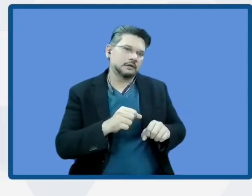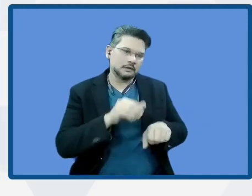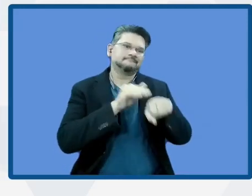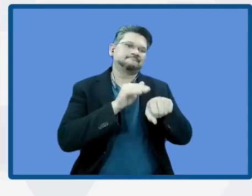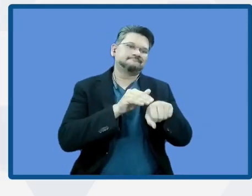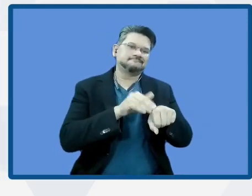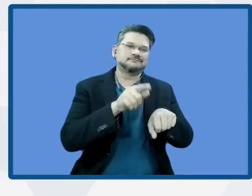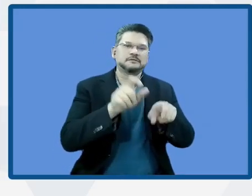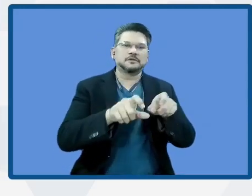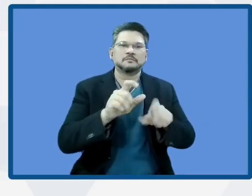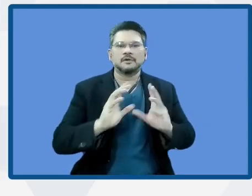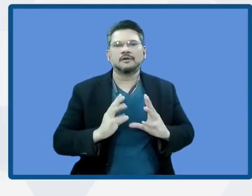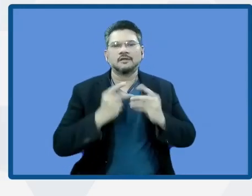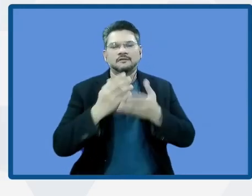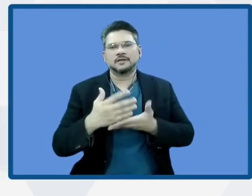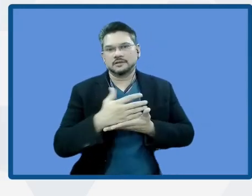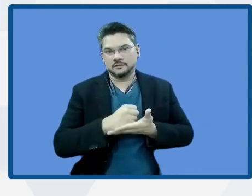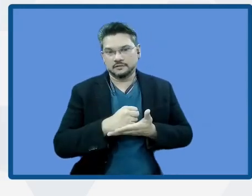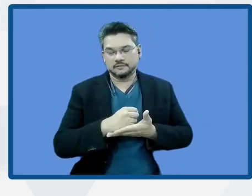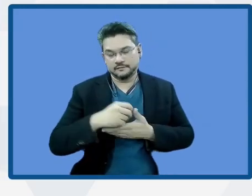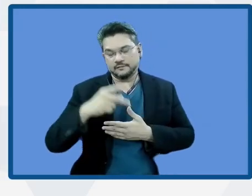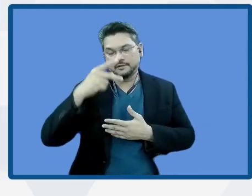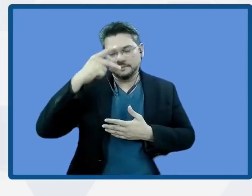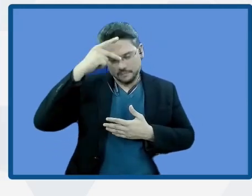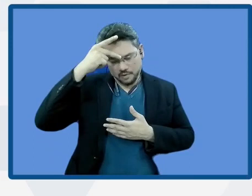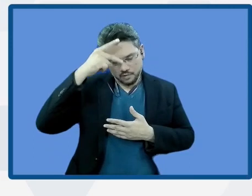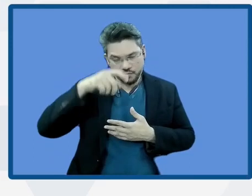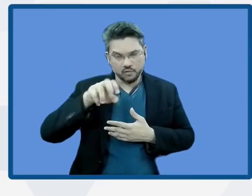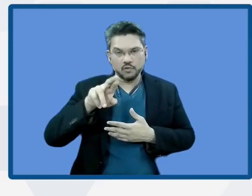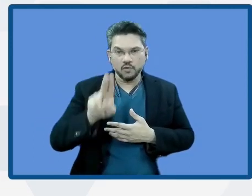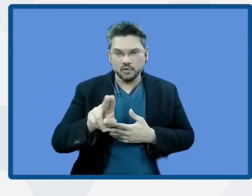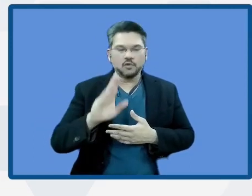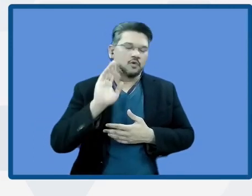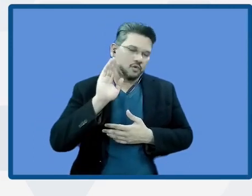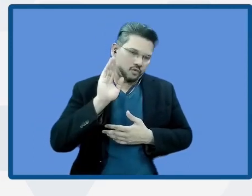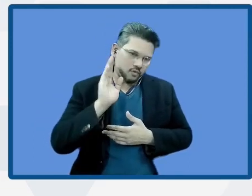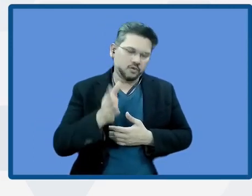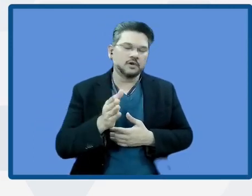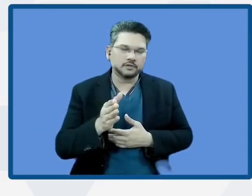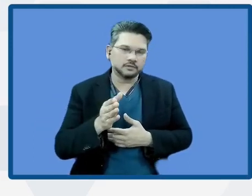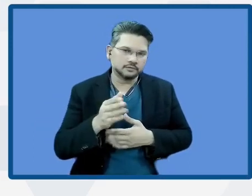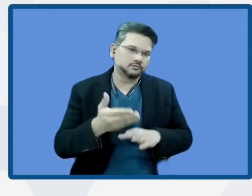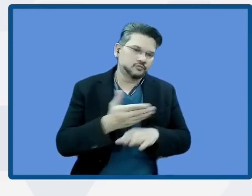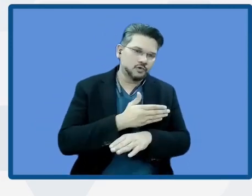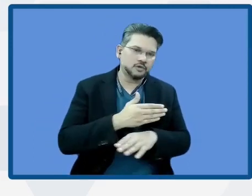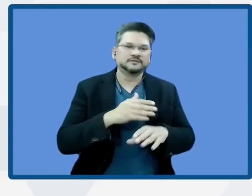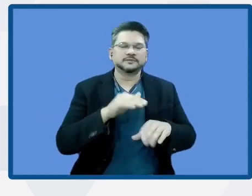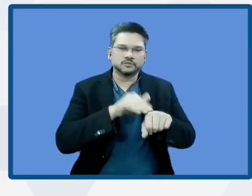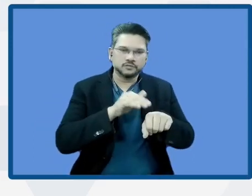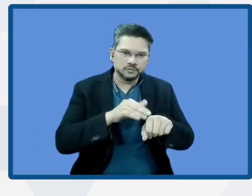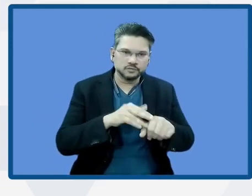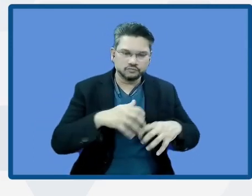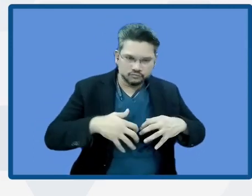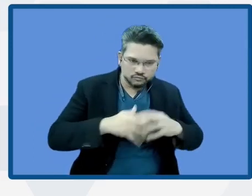the national platform all the early warning promotion systems so that they can become